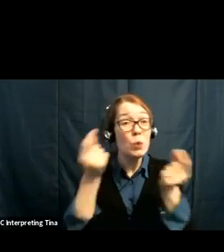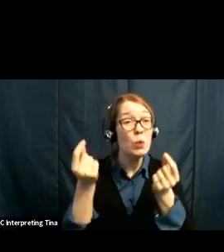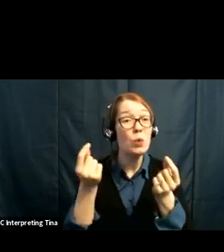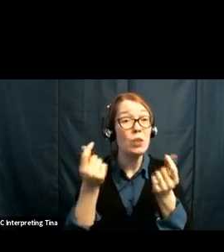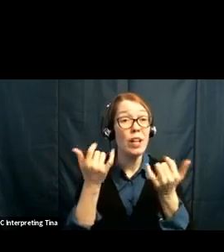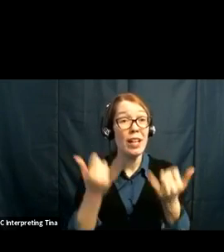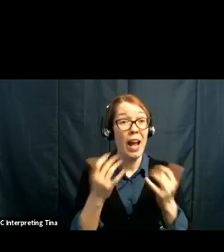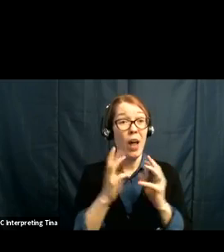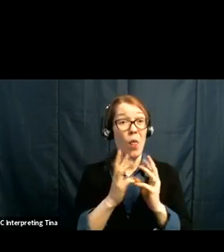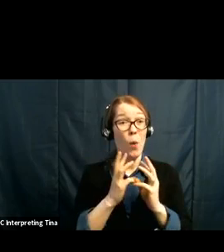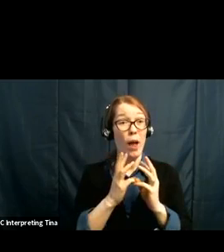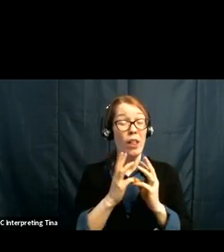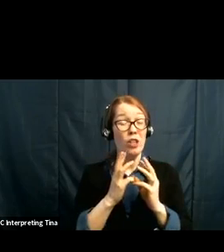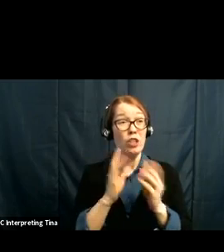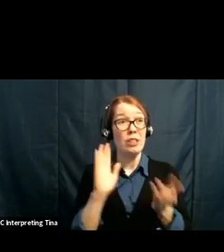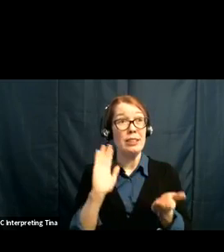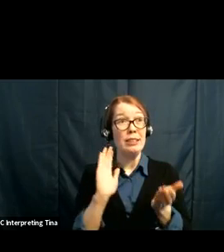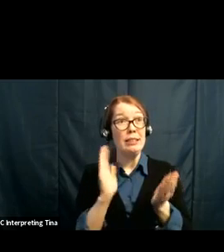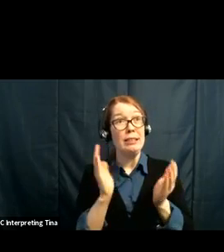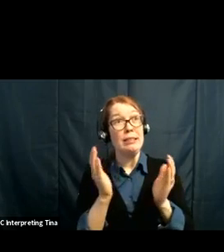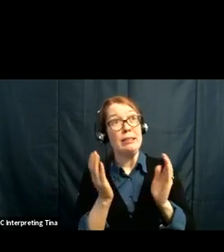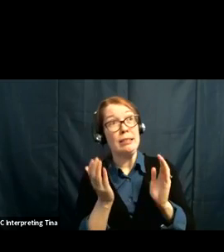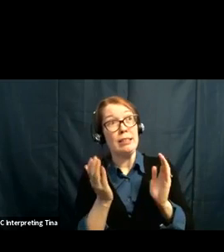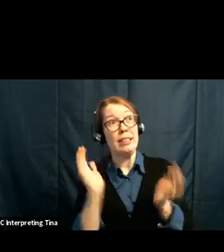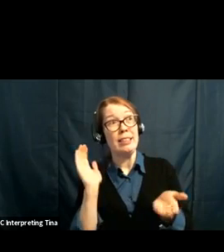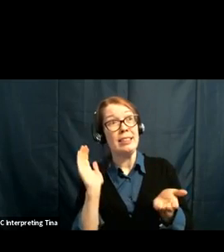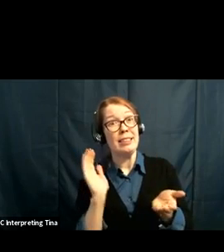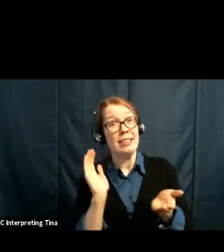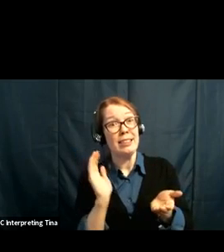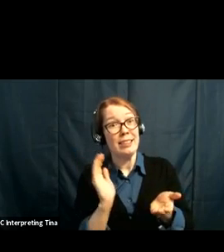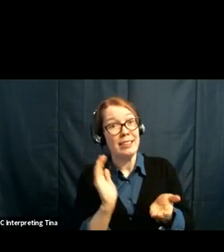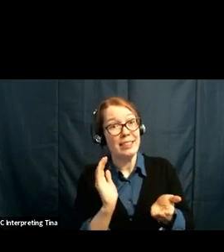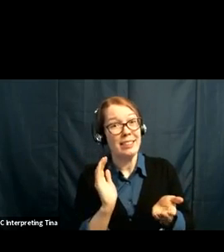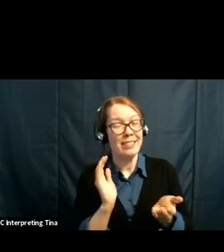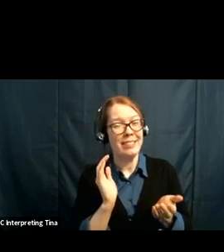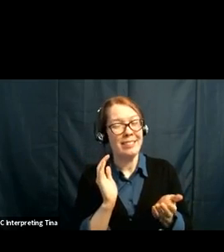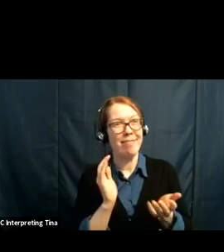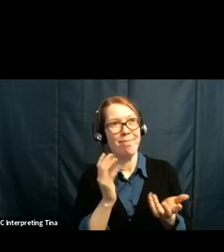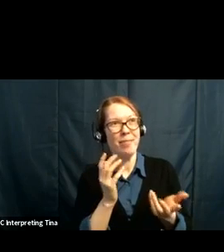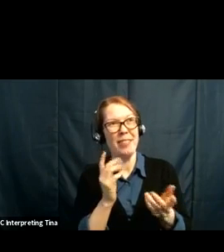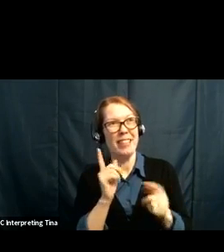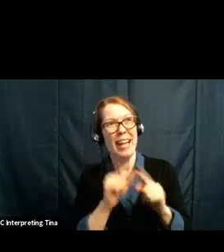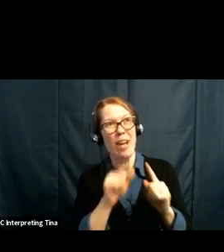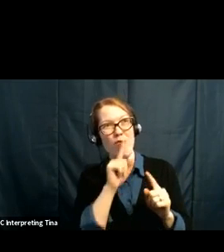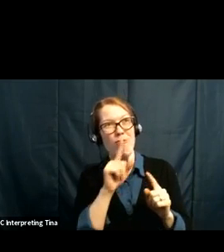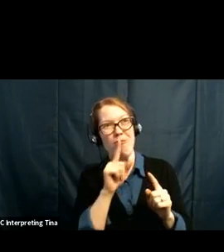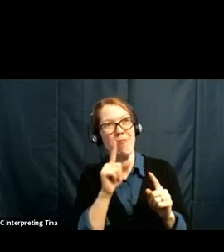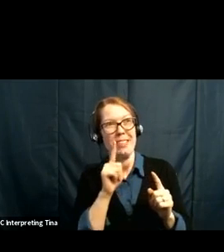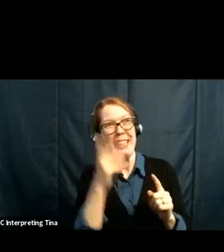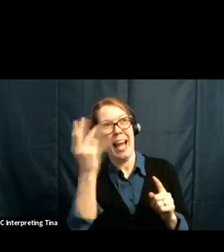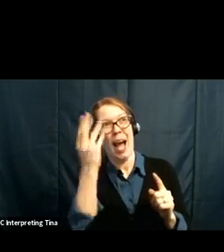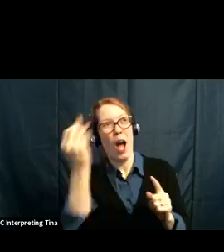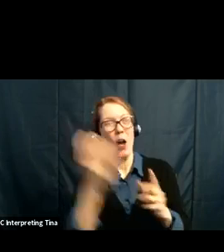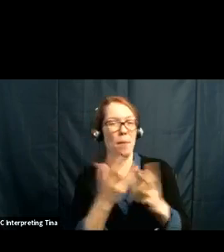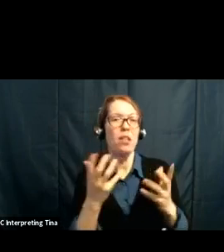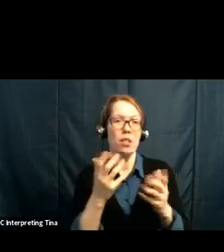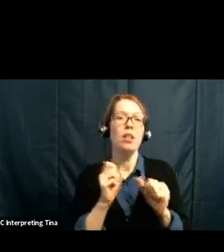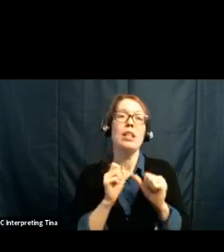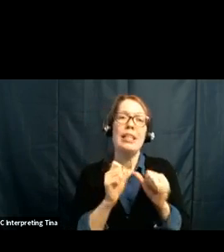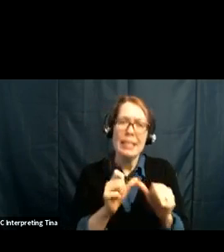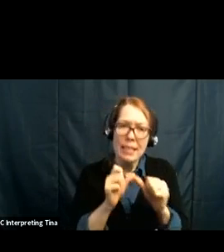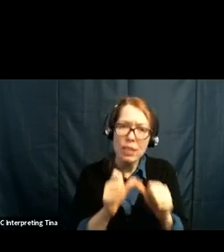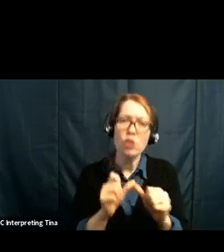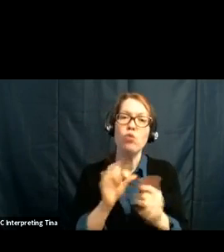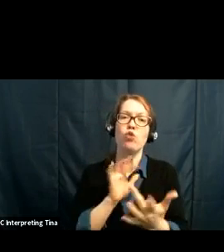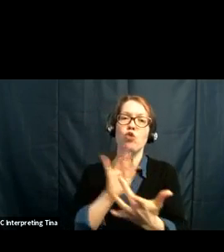now that the weather's getting a little bit less hospitable for outside activities, I would ask that everybody continue to reach